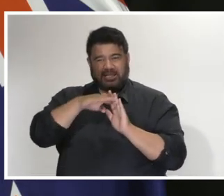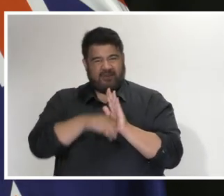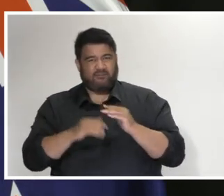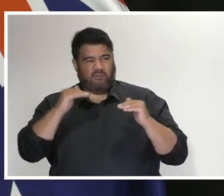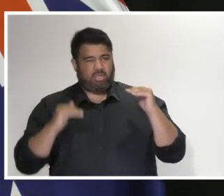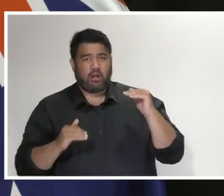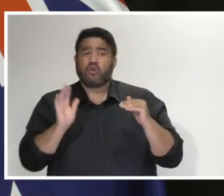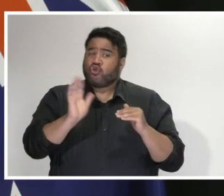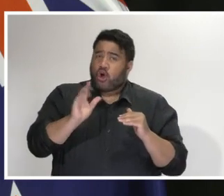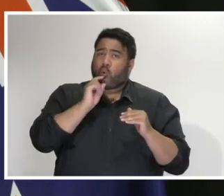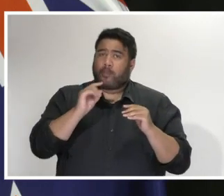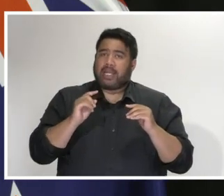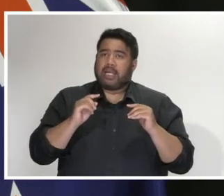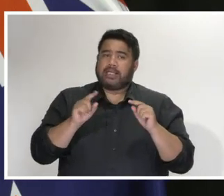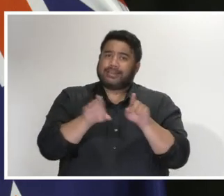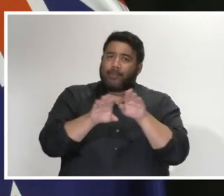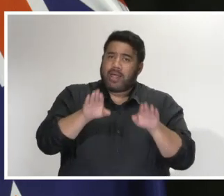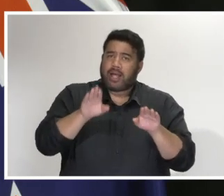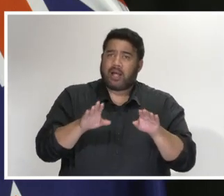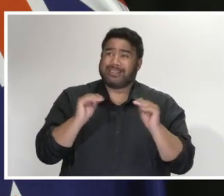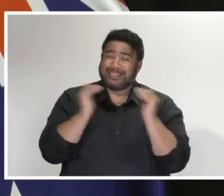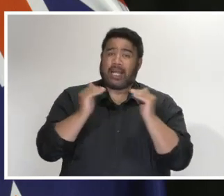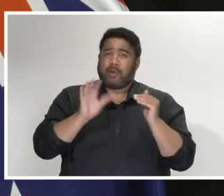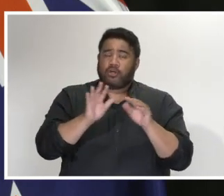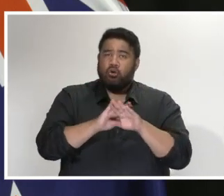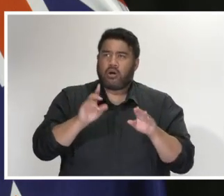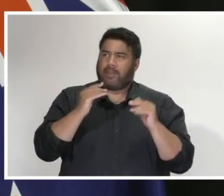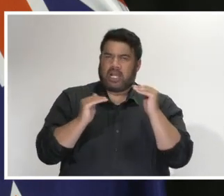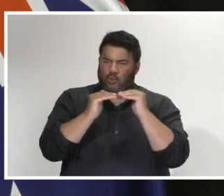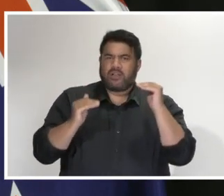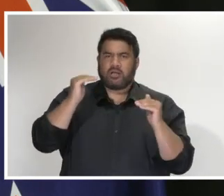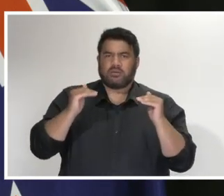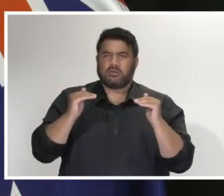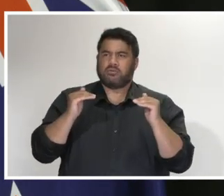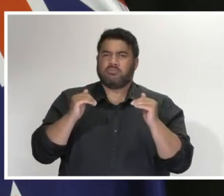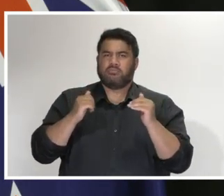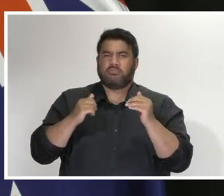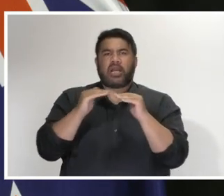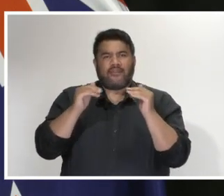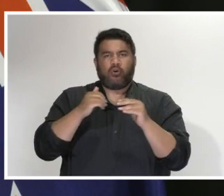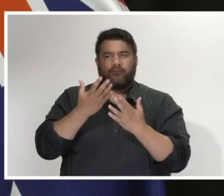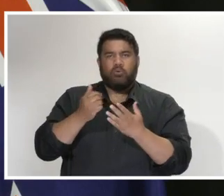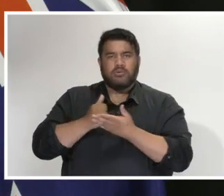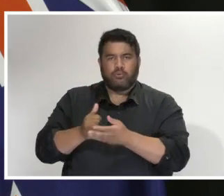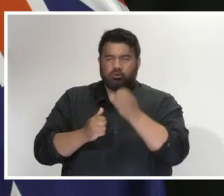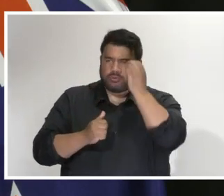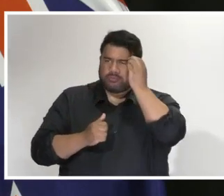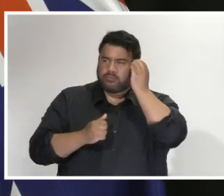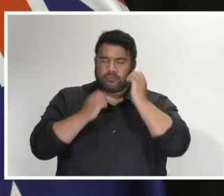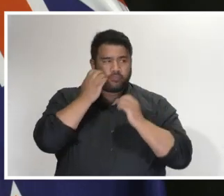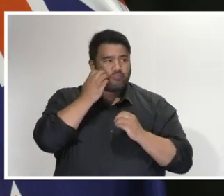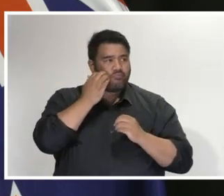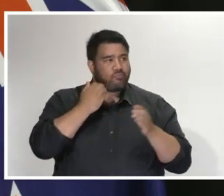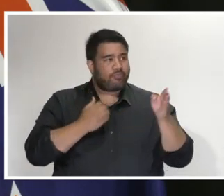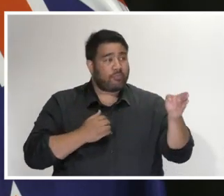at least the equivalent. It might not be exactly the same, but they'll be getting at least the equivalent level of support. Up on on